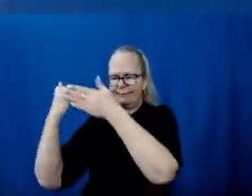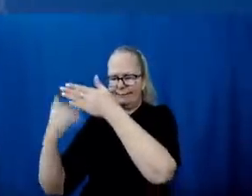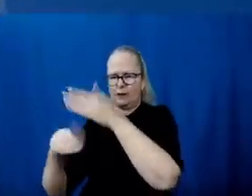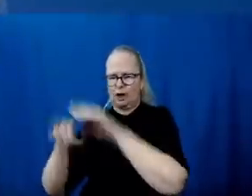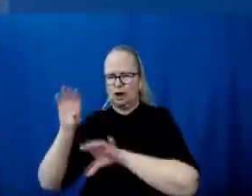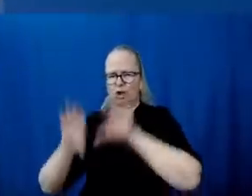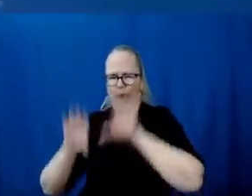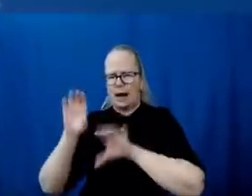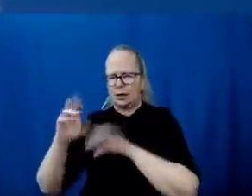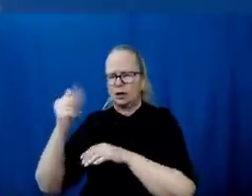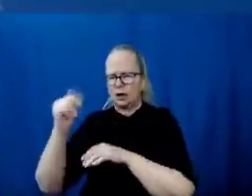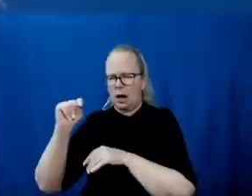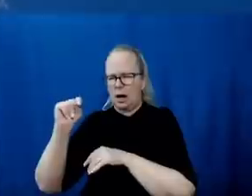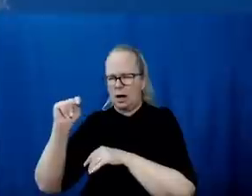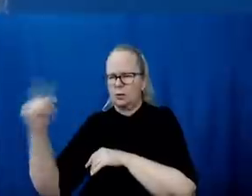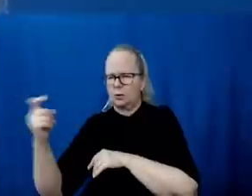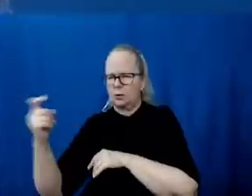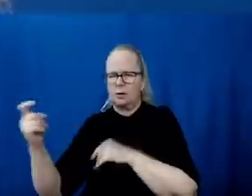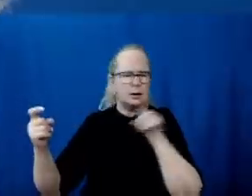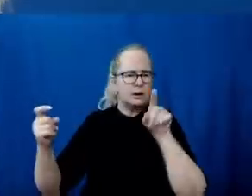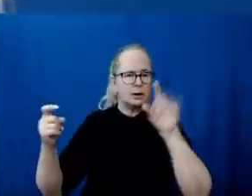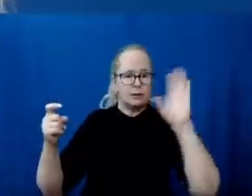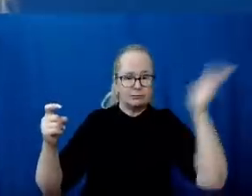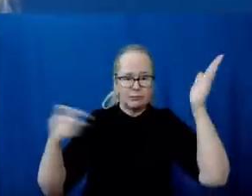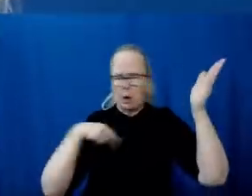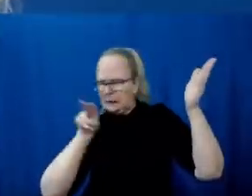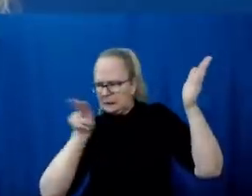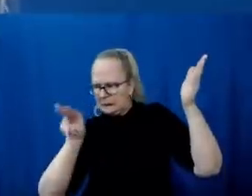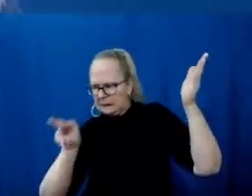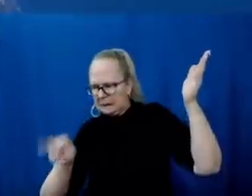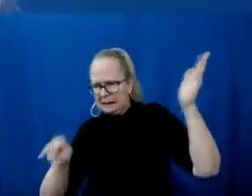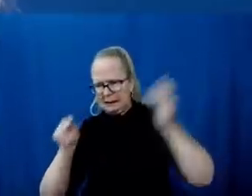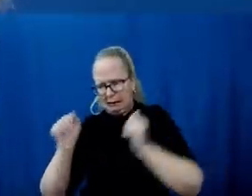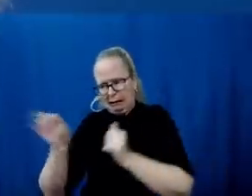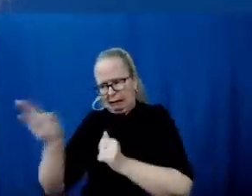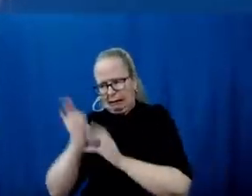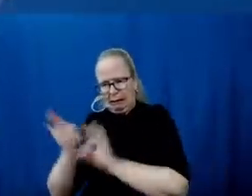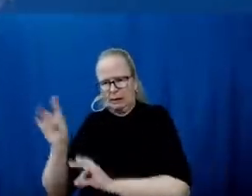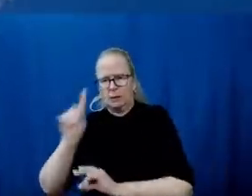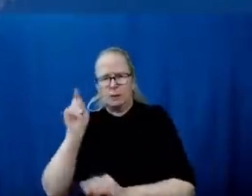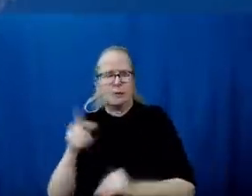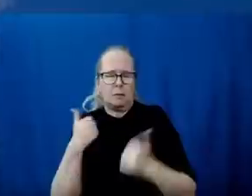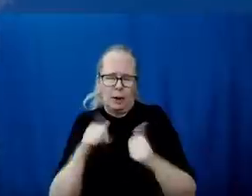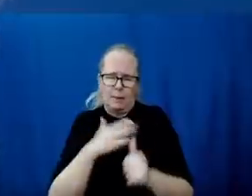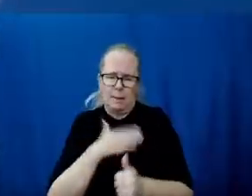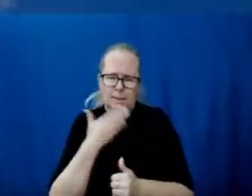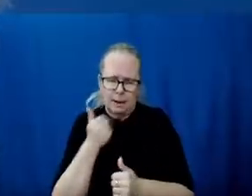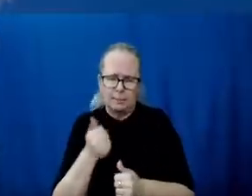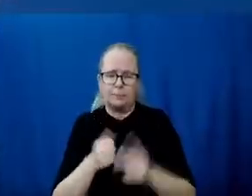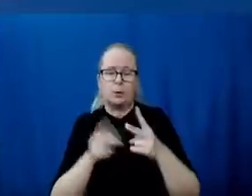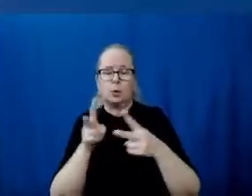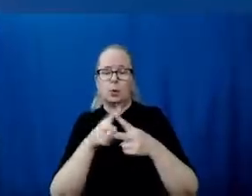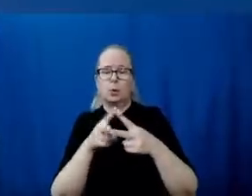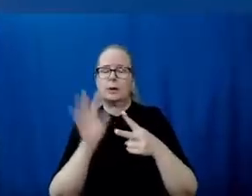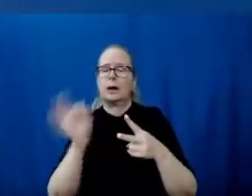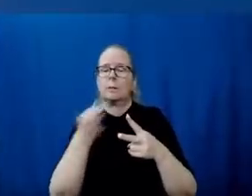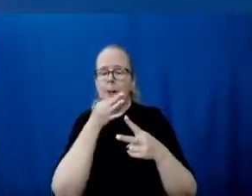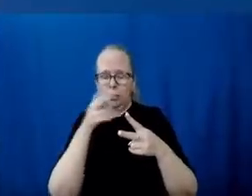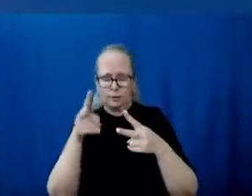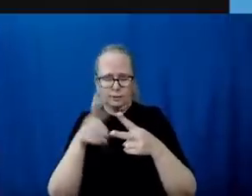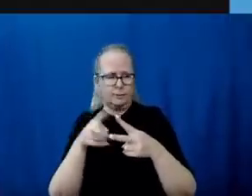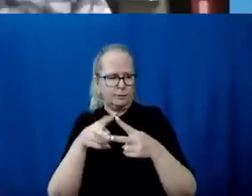chat on YouTube, and we will do our best to facilitate some of the answers. I'm going to bring our two expert panelists into